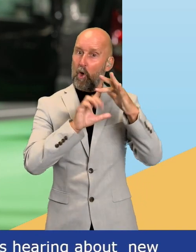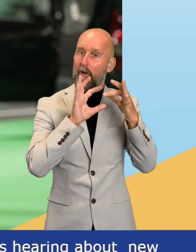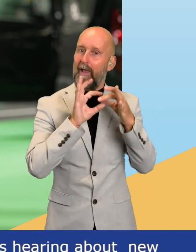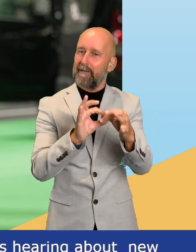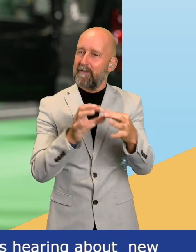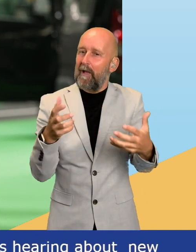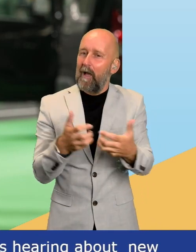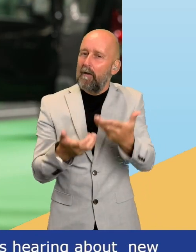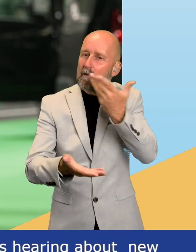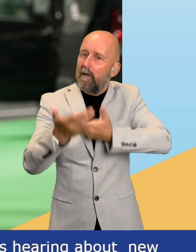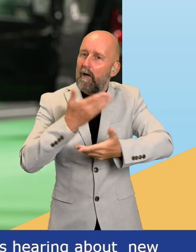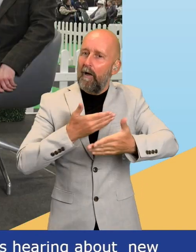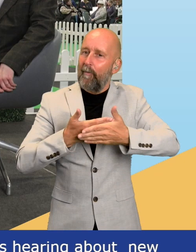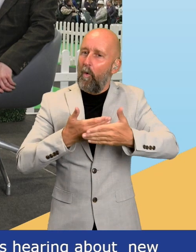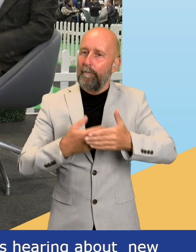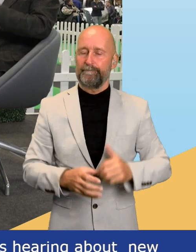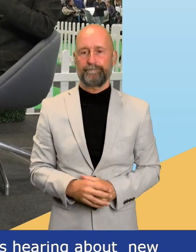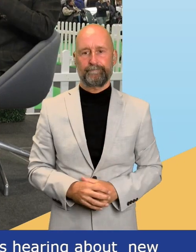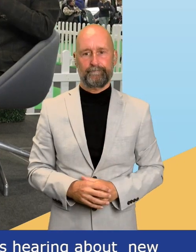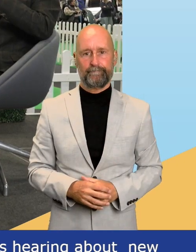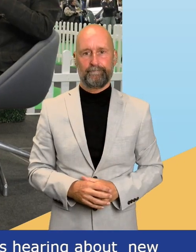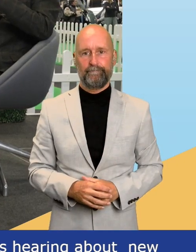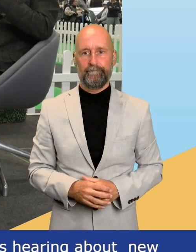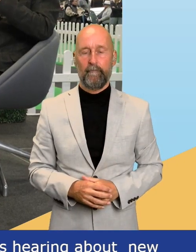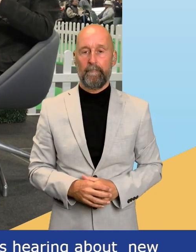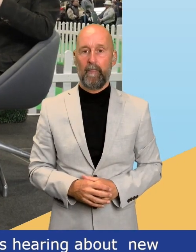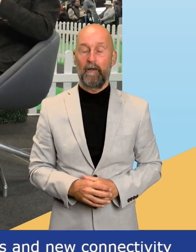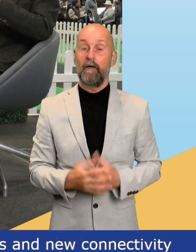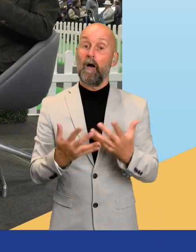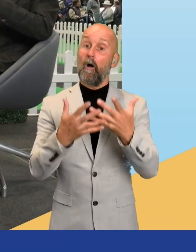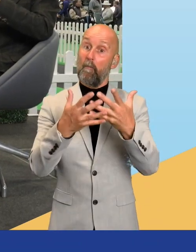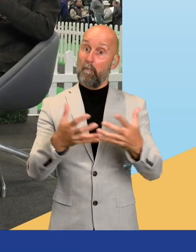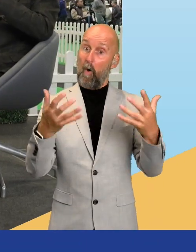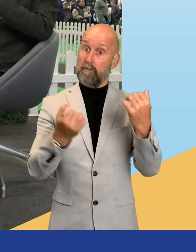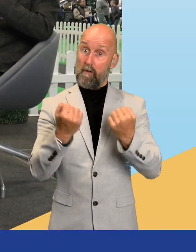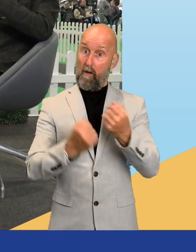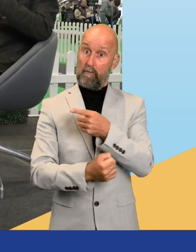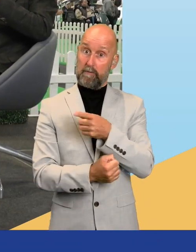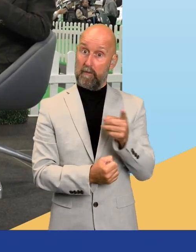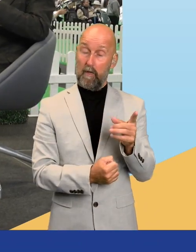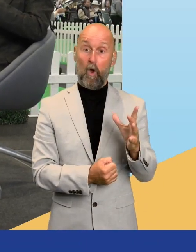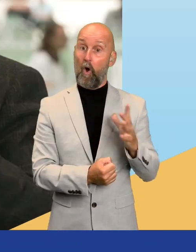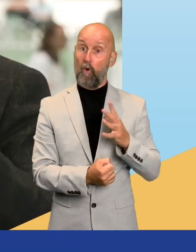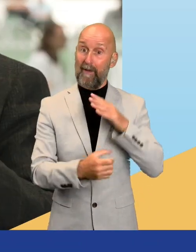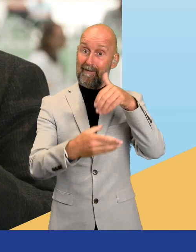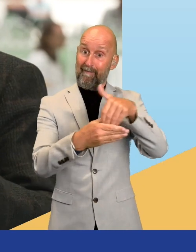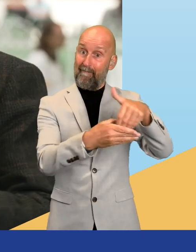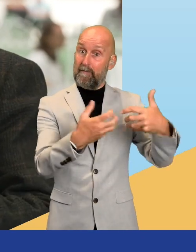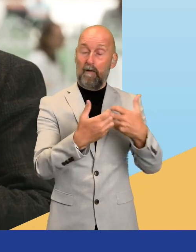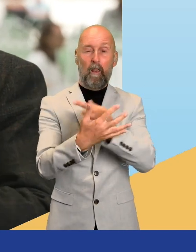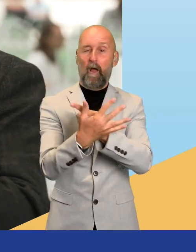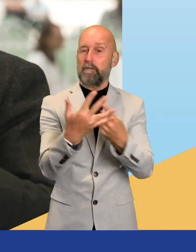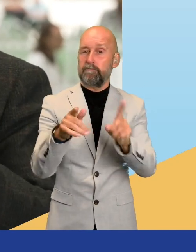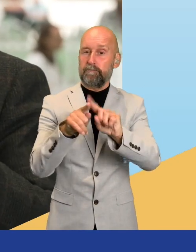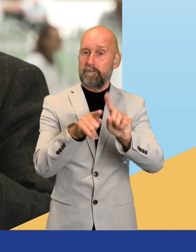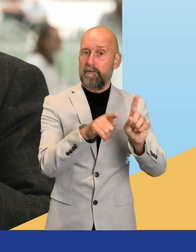little bit more about these technologies? Yes, obviously, the vast majority of cars today are already equipped with lots of systems that, for